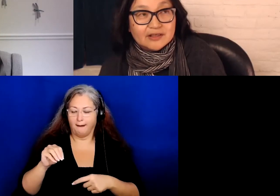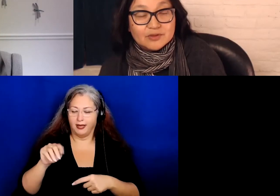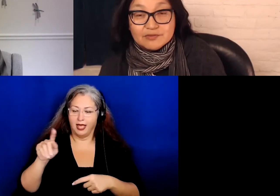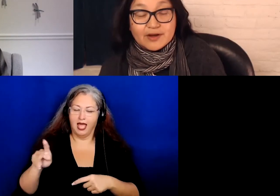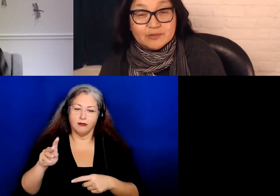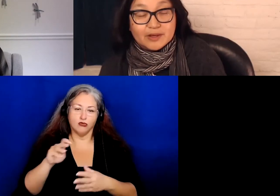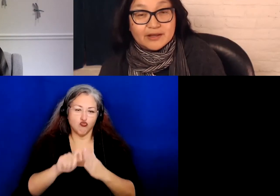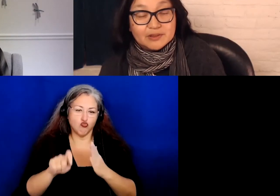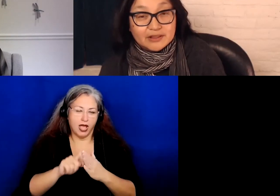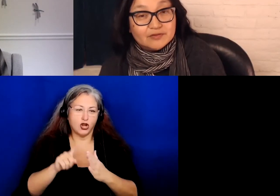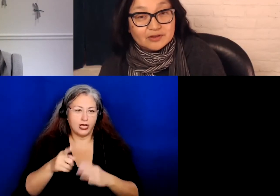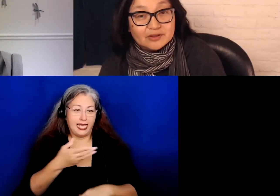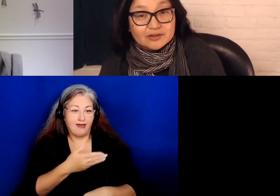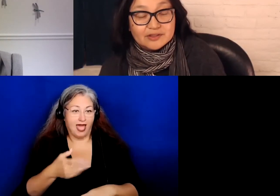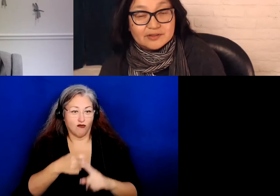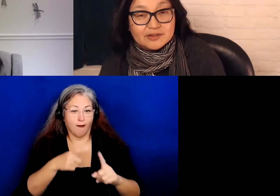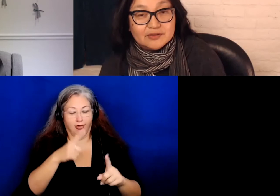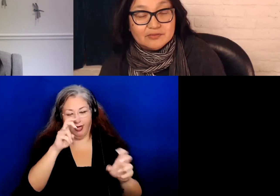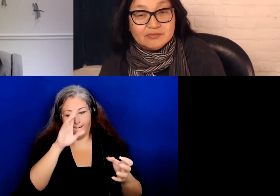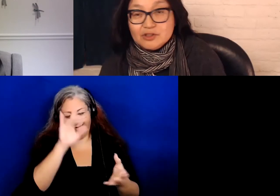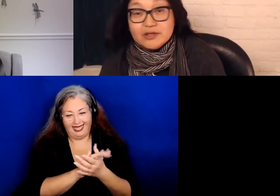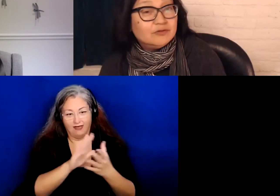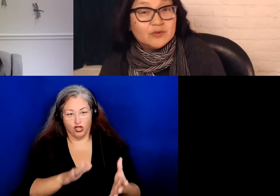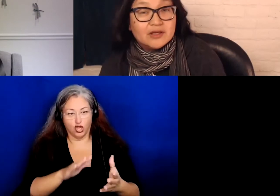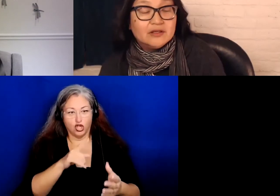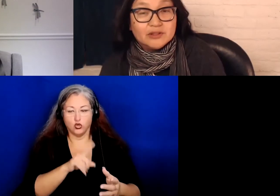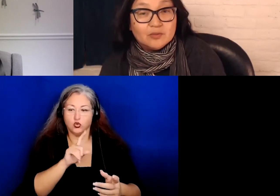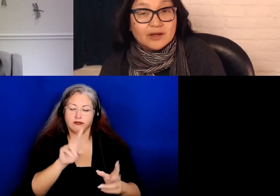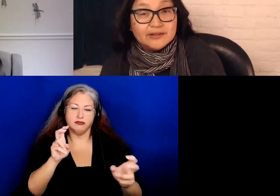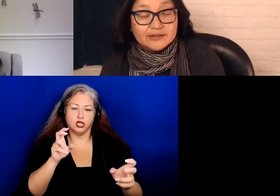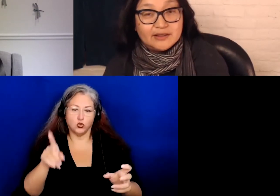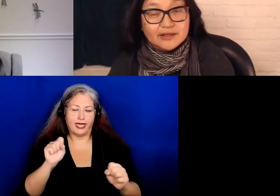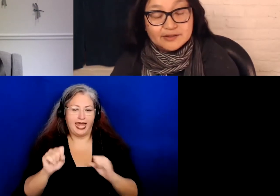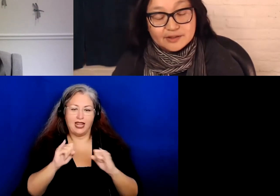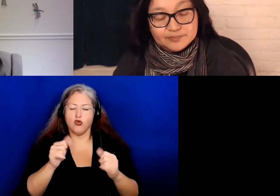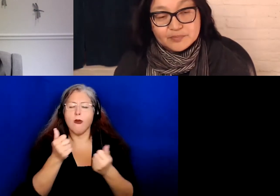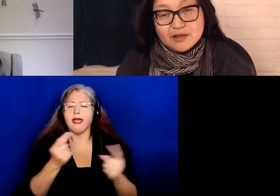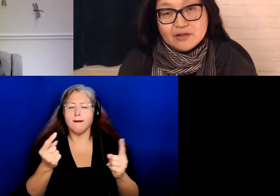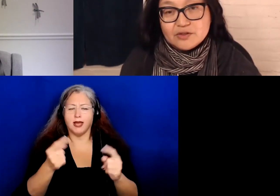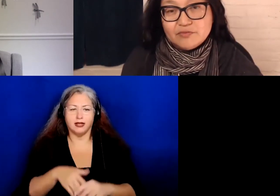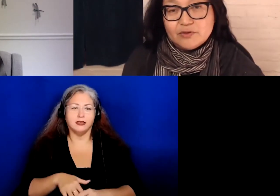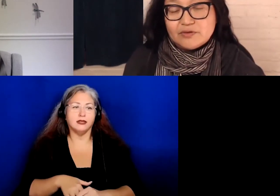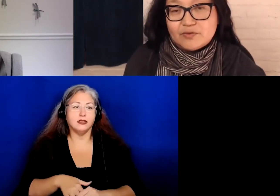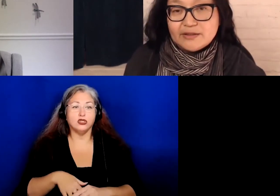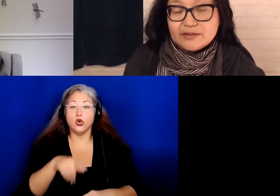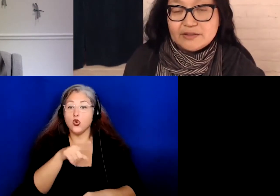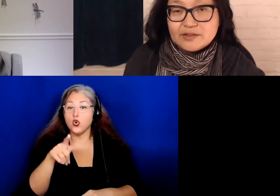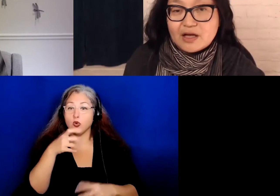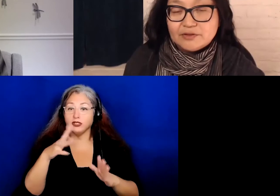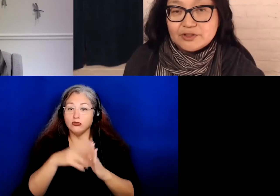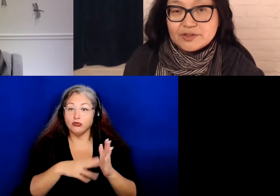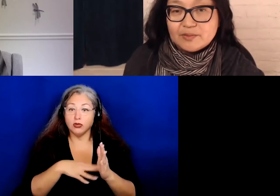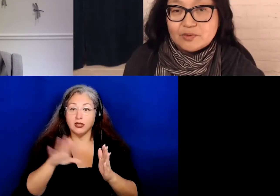novelist, was invited by The Believer to do an interview with anyone he wanted. And those of you who have read